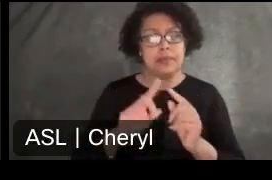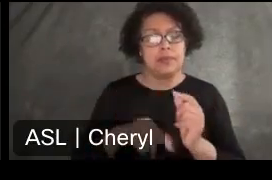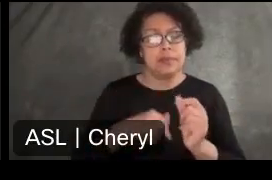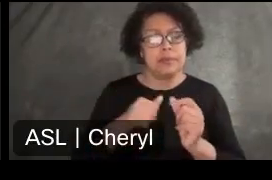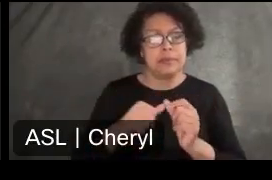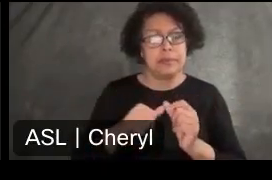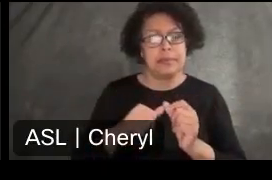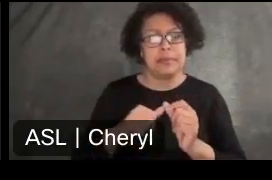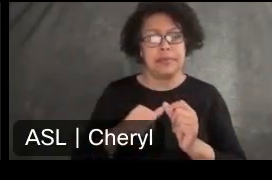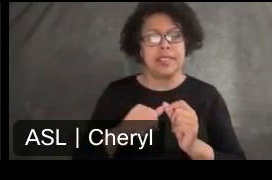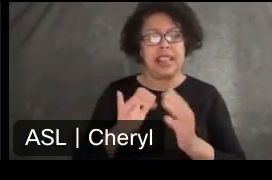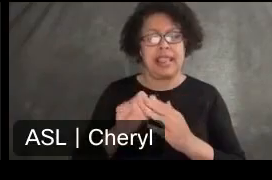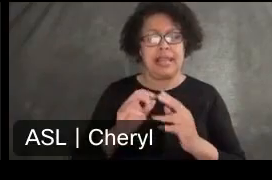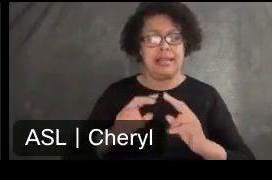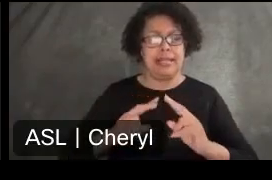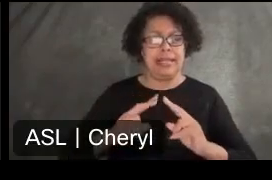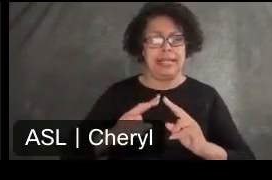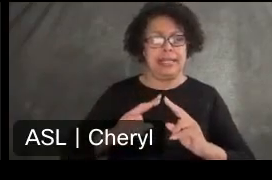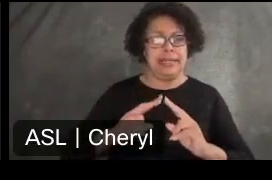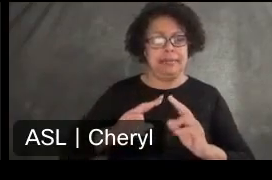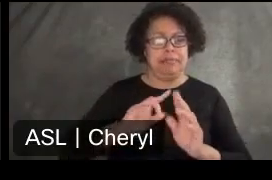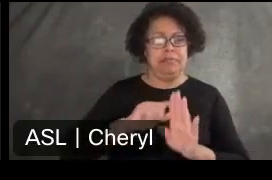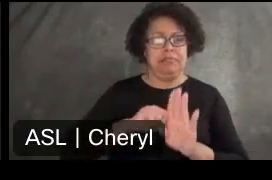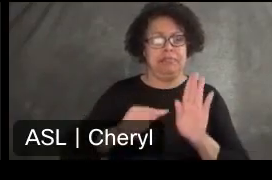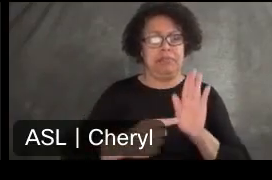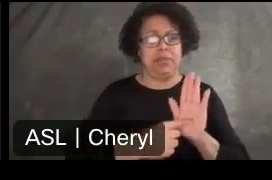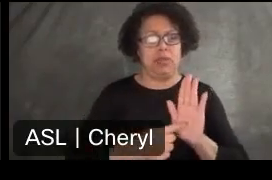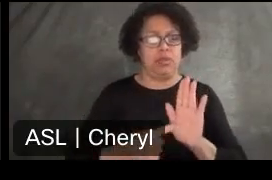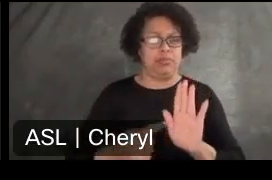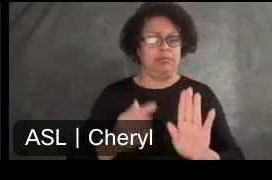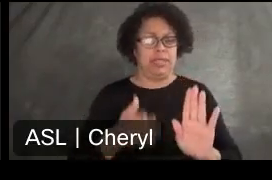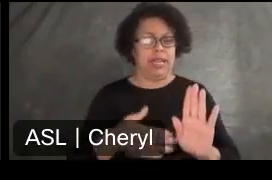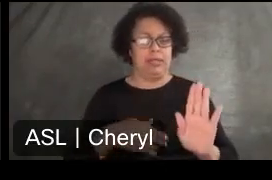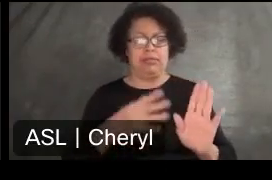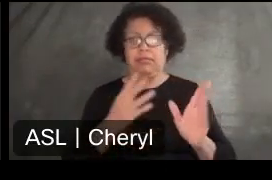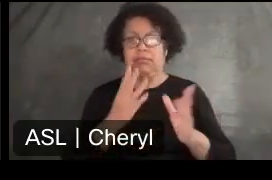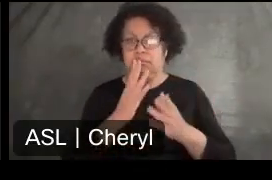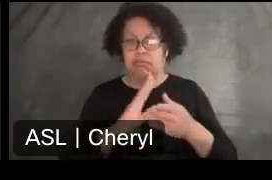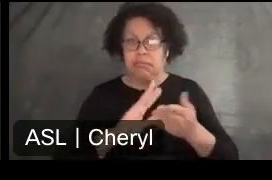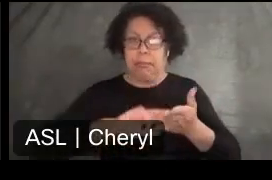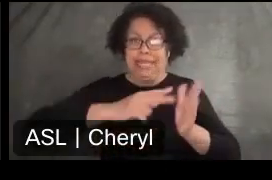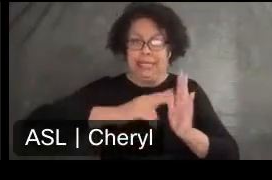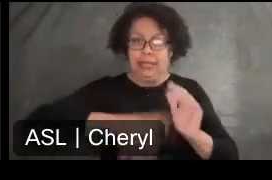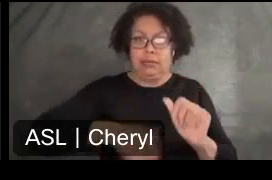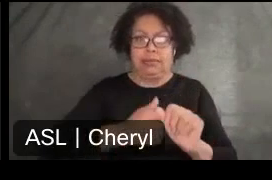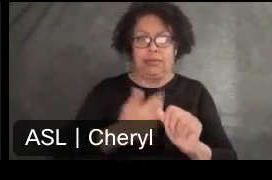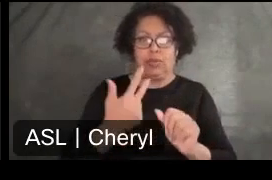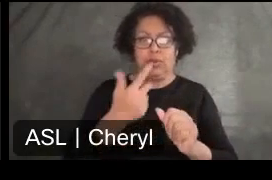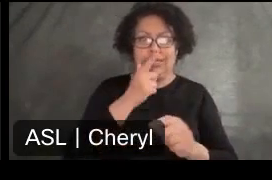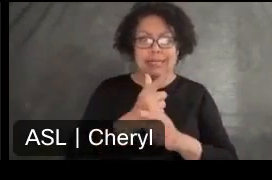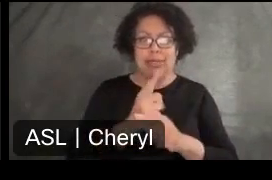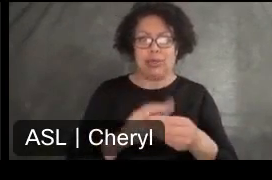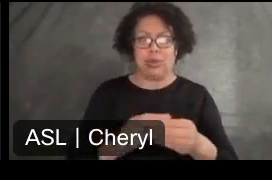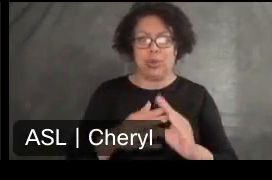the analogy or metaphor that is present within the Three Sisters story when we talk about pods and pod